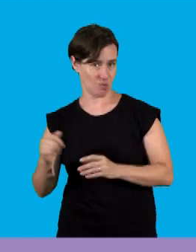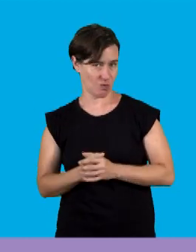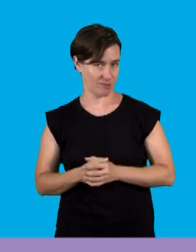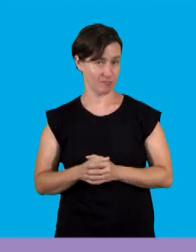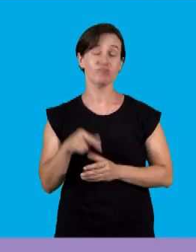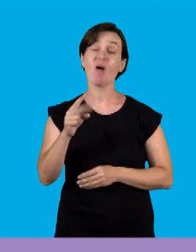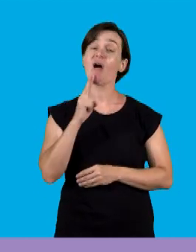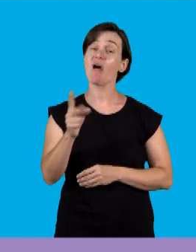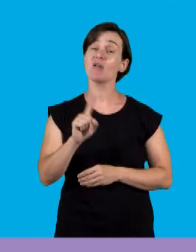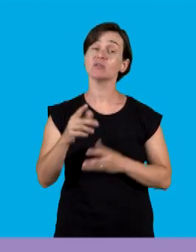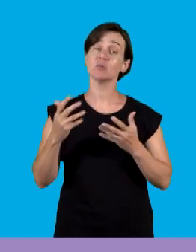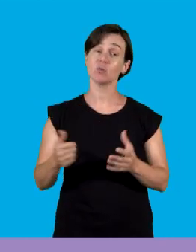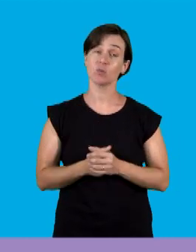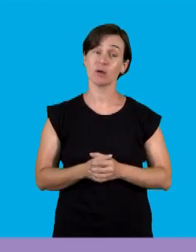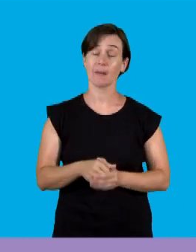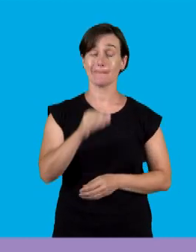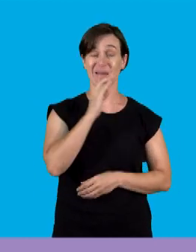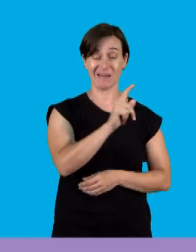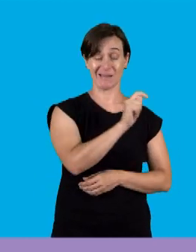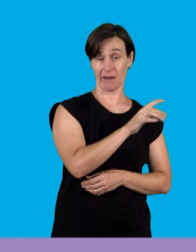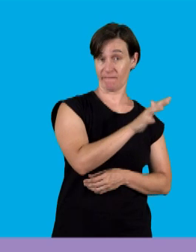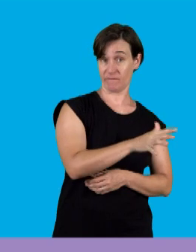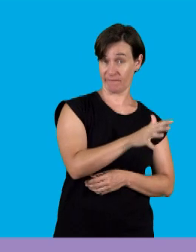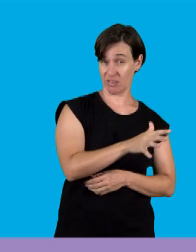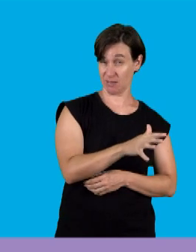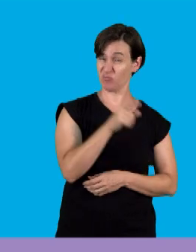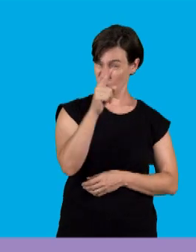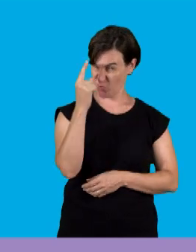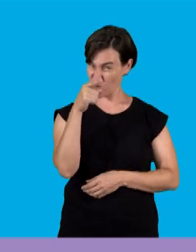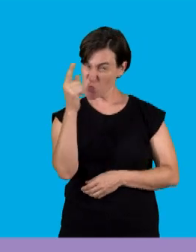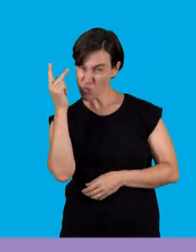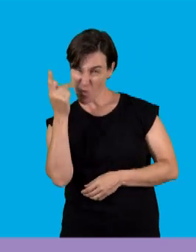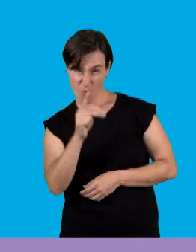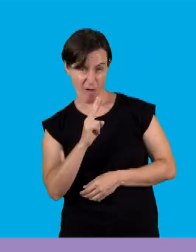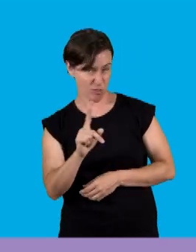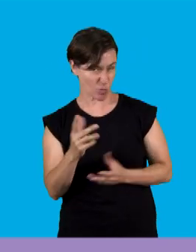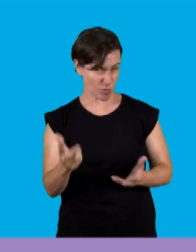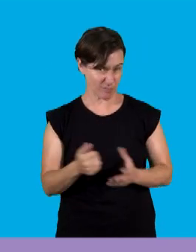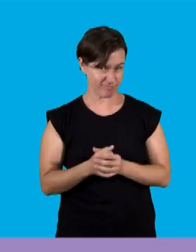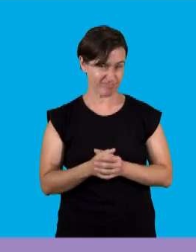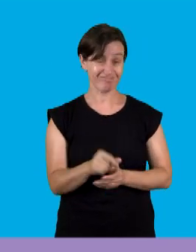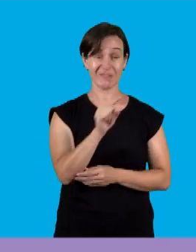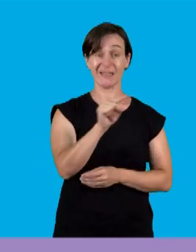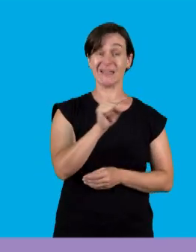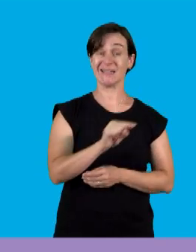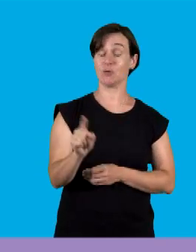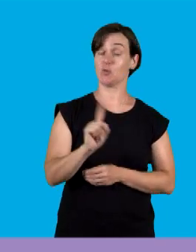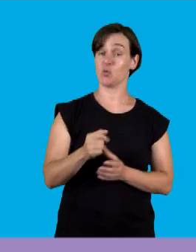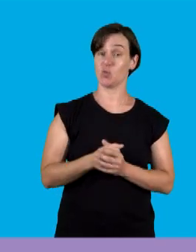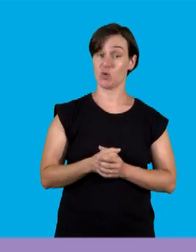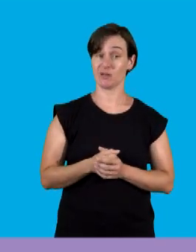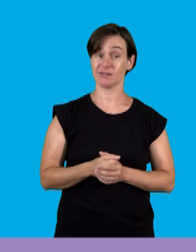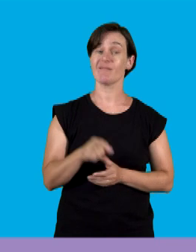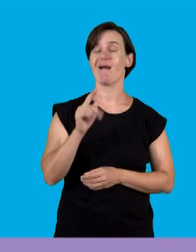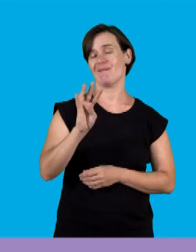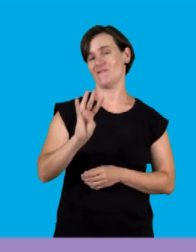subtract 1. The answer there for the 15th term, do you think you have what it is? Well, if you have